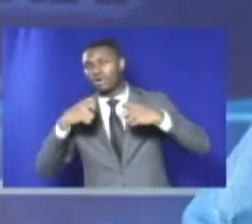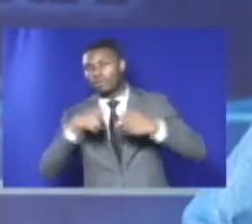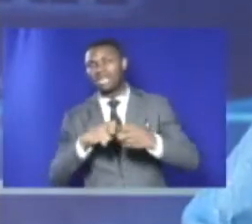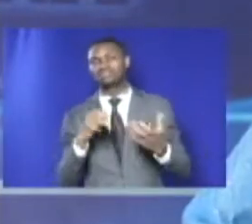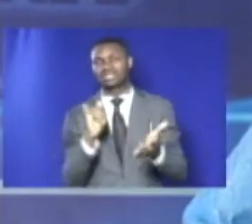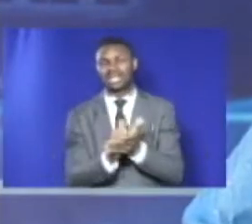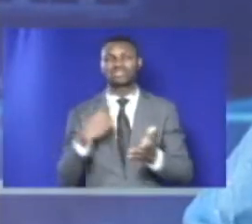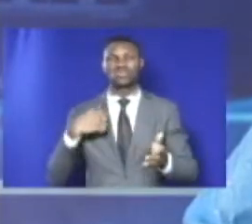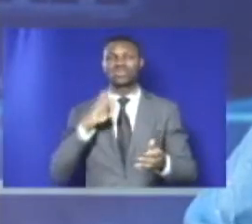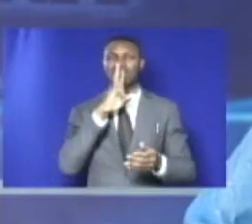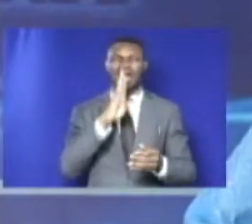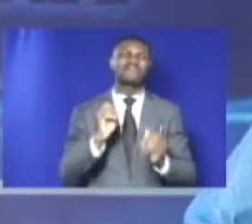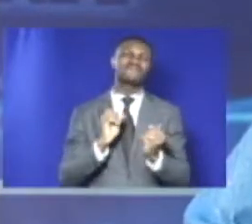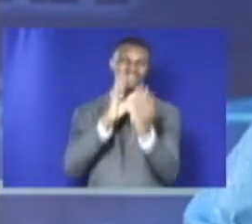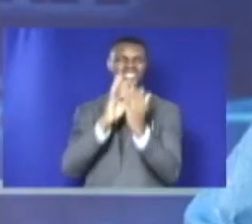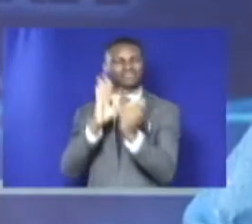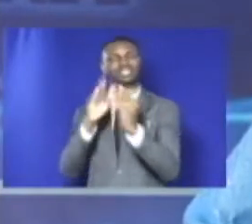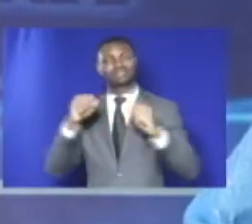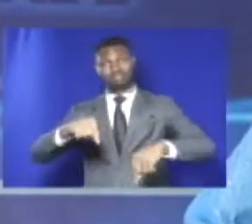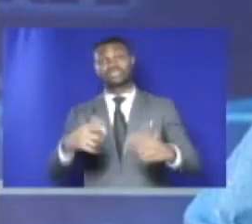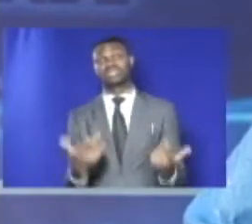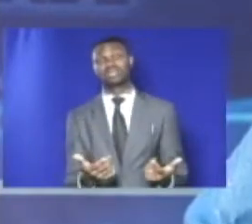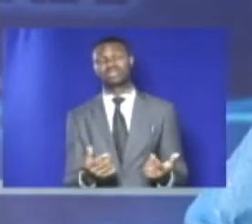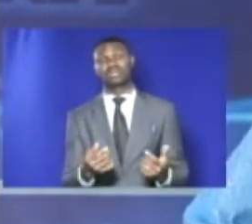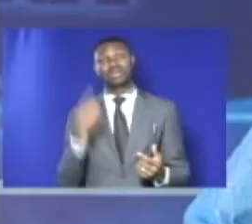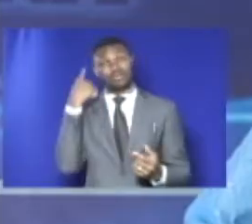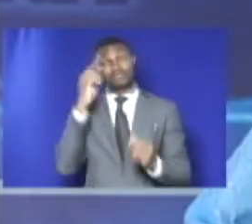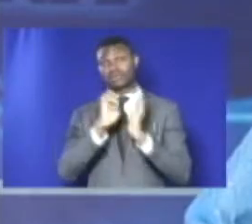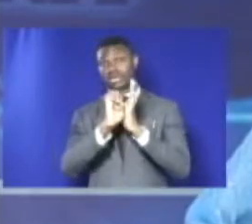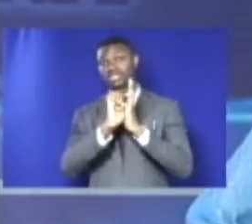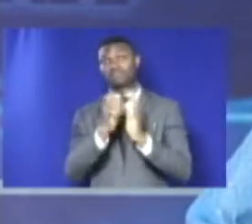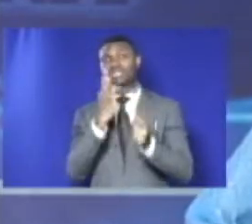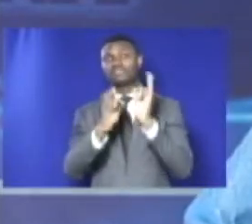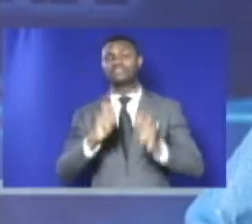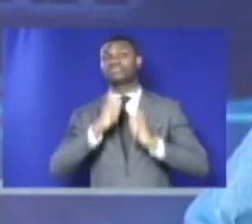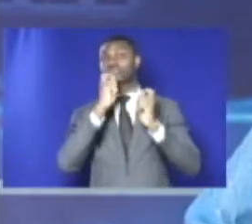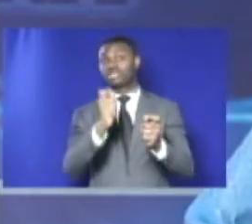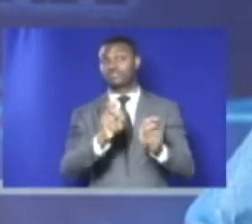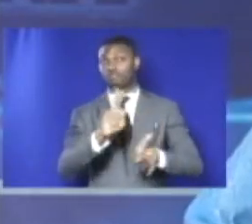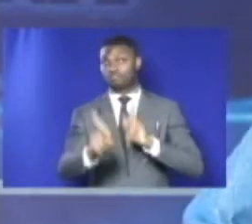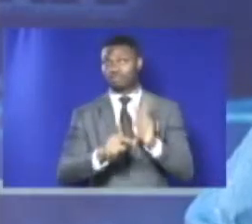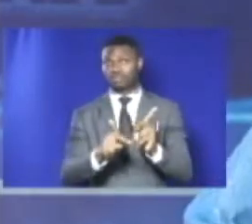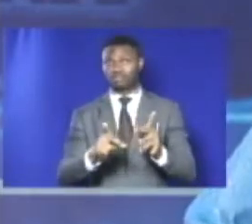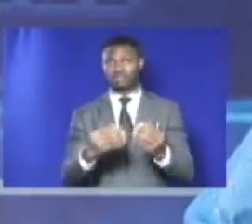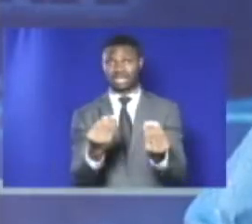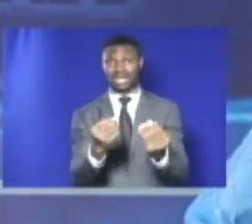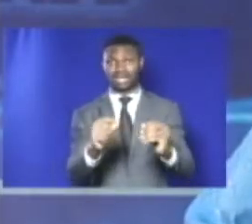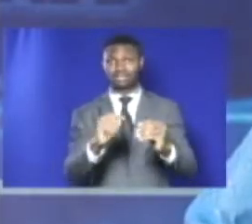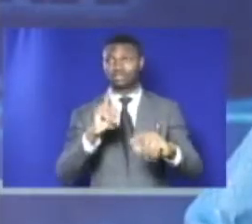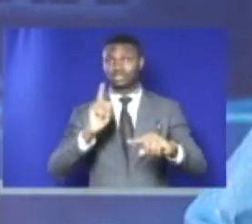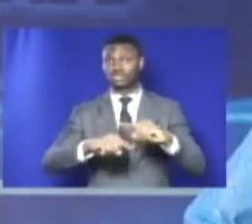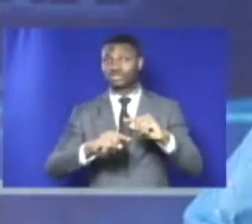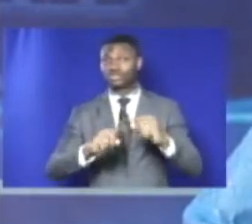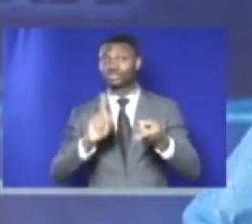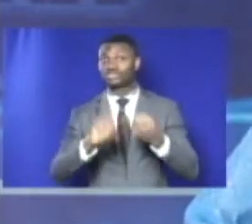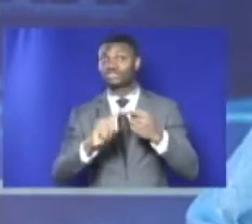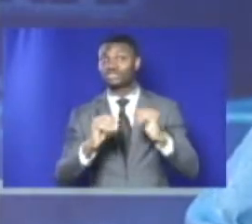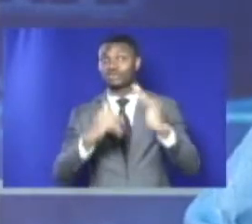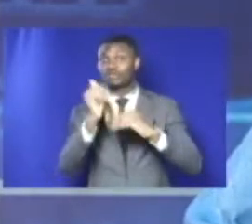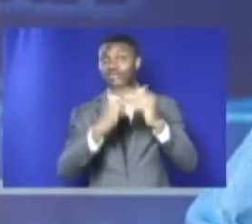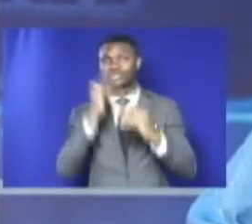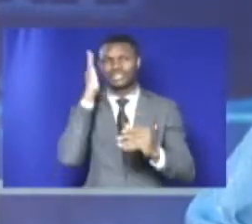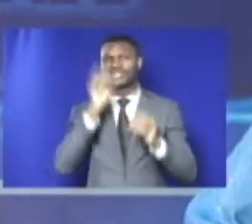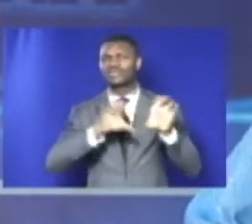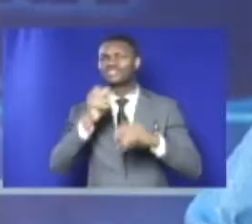are experiencing today. For instance, when you give people plots to build, the first thing they will do is to look for a